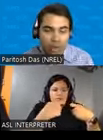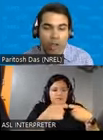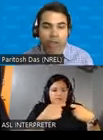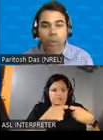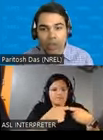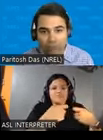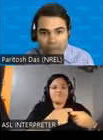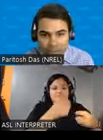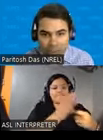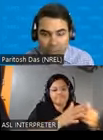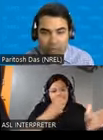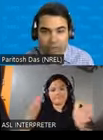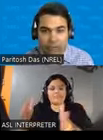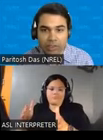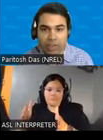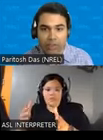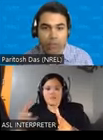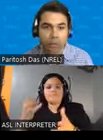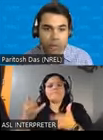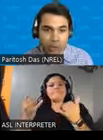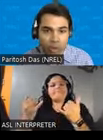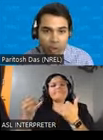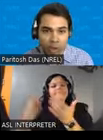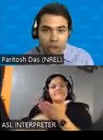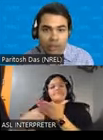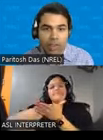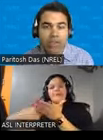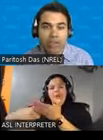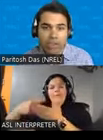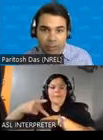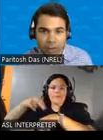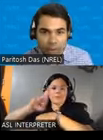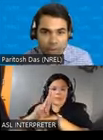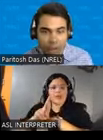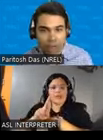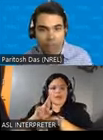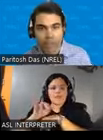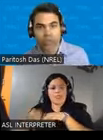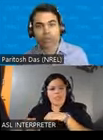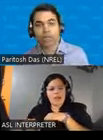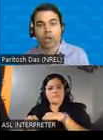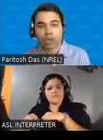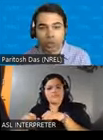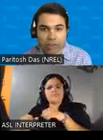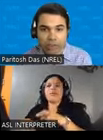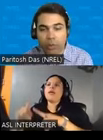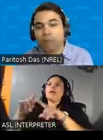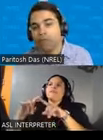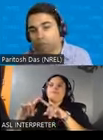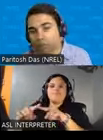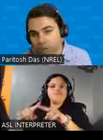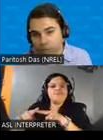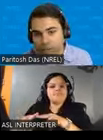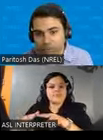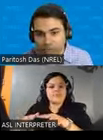been working on quantifying the impacts of energy efficiency within Puerto Rico. This table that you see right now shows the